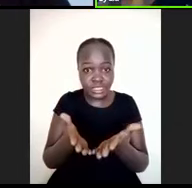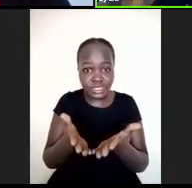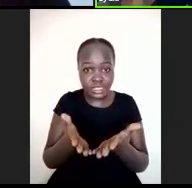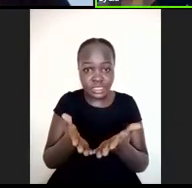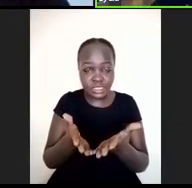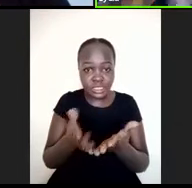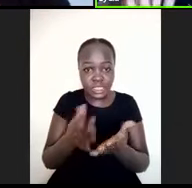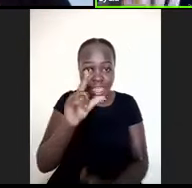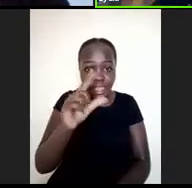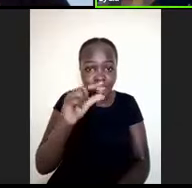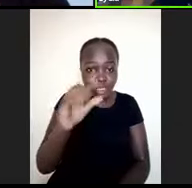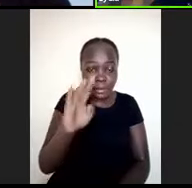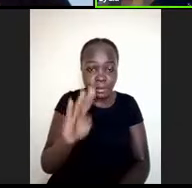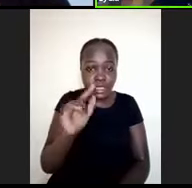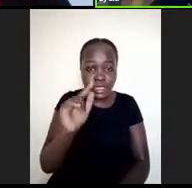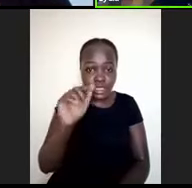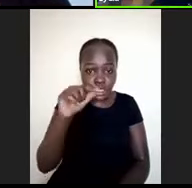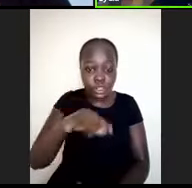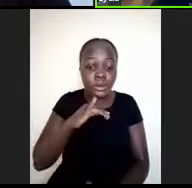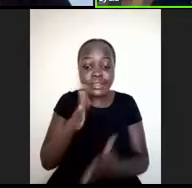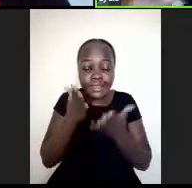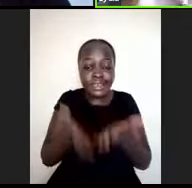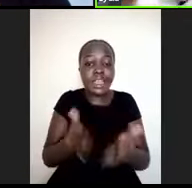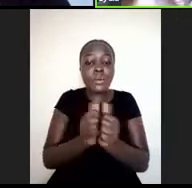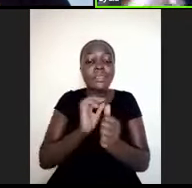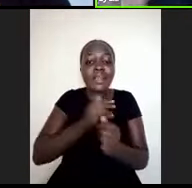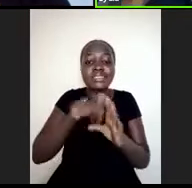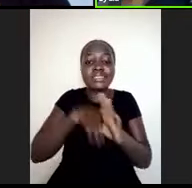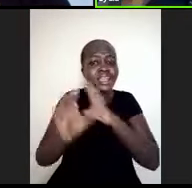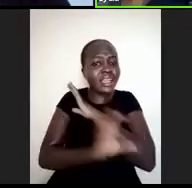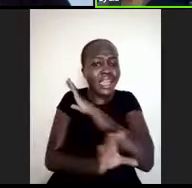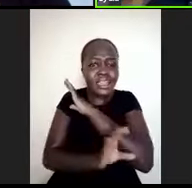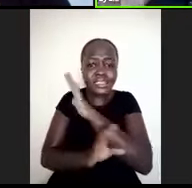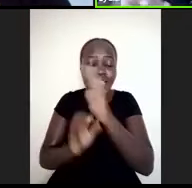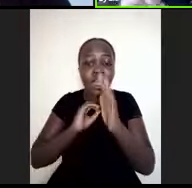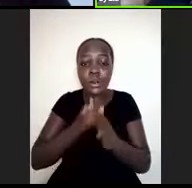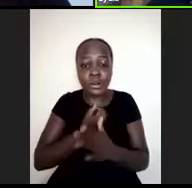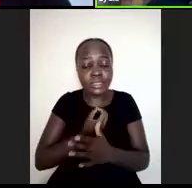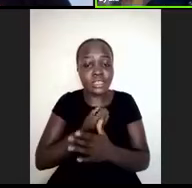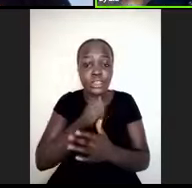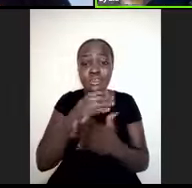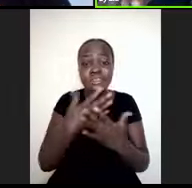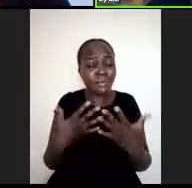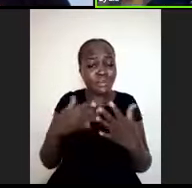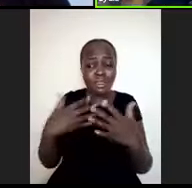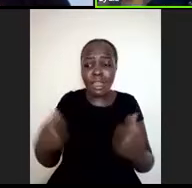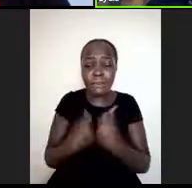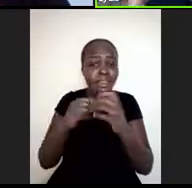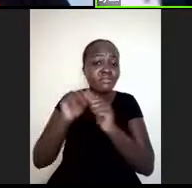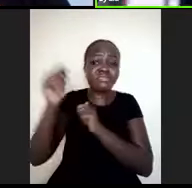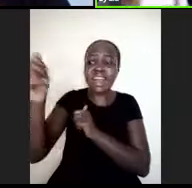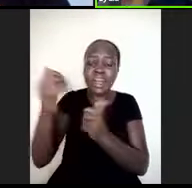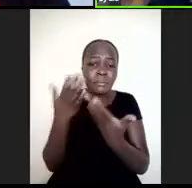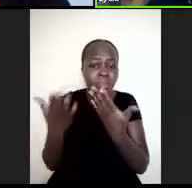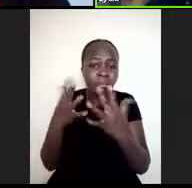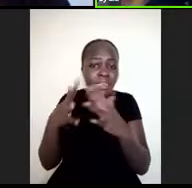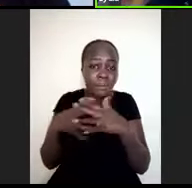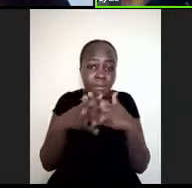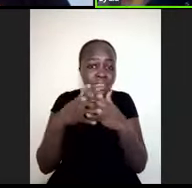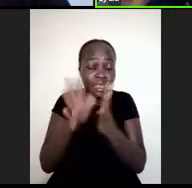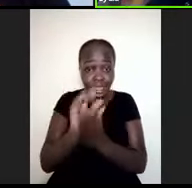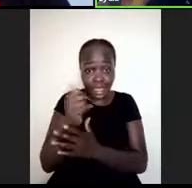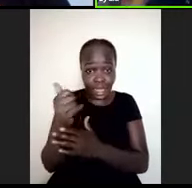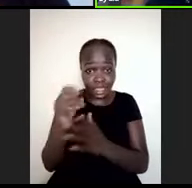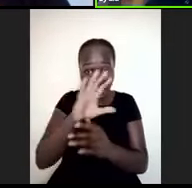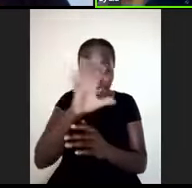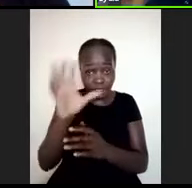us. It's here in our country. It's not something that's happening far away in the US, in Europe. It is right